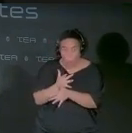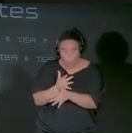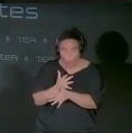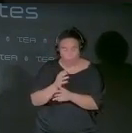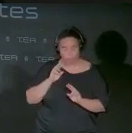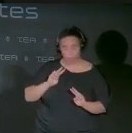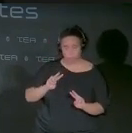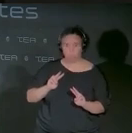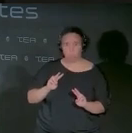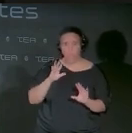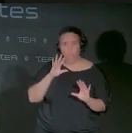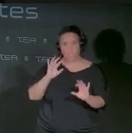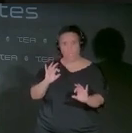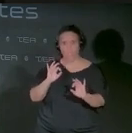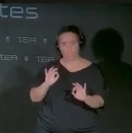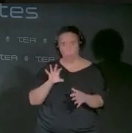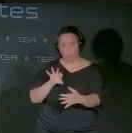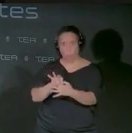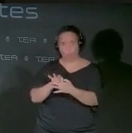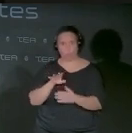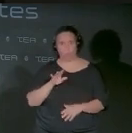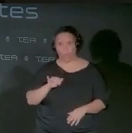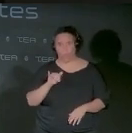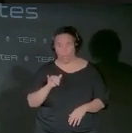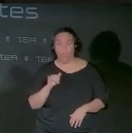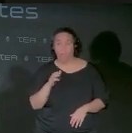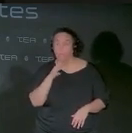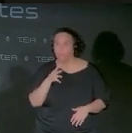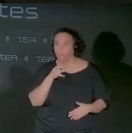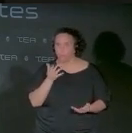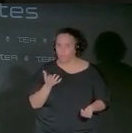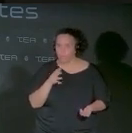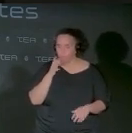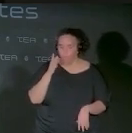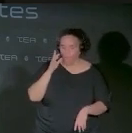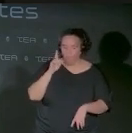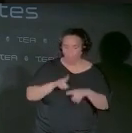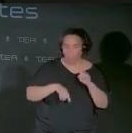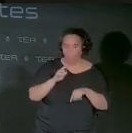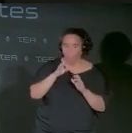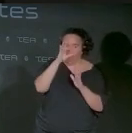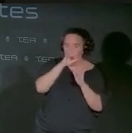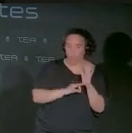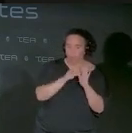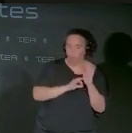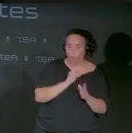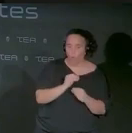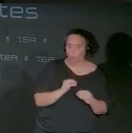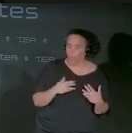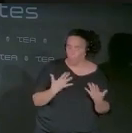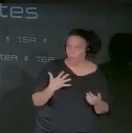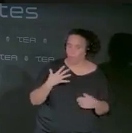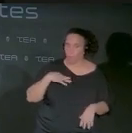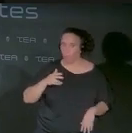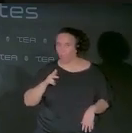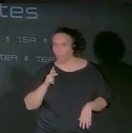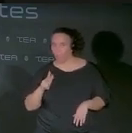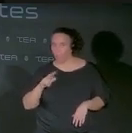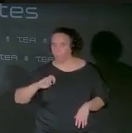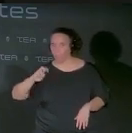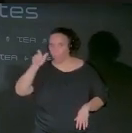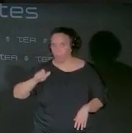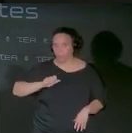be, depending on the software you're using, you might be infringing someone else's copyright, to the fact that what you create